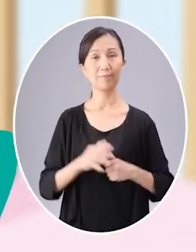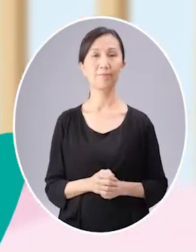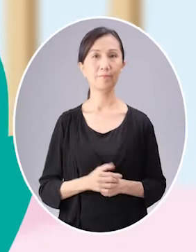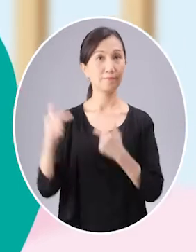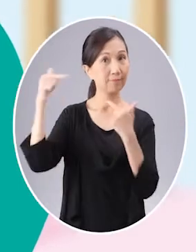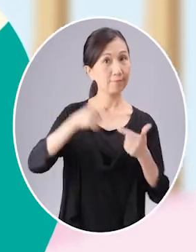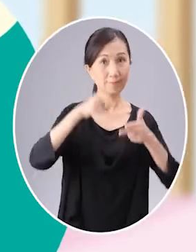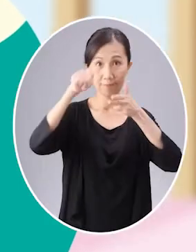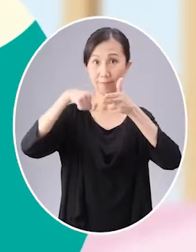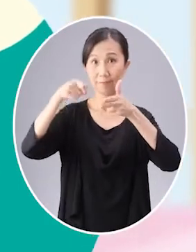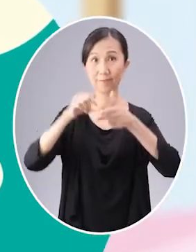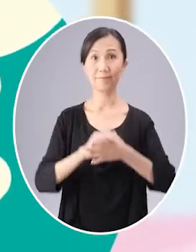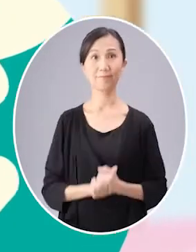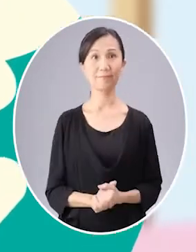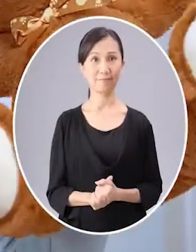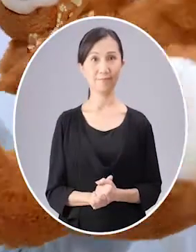please continue.